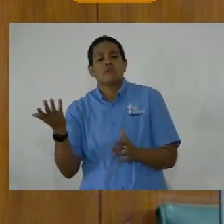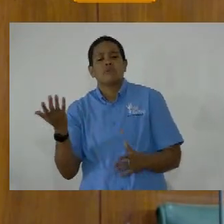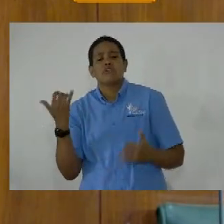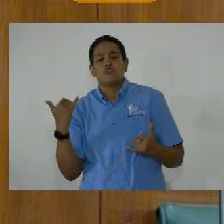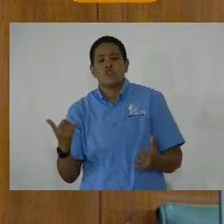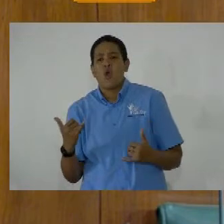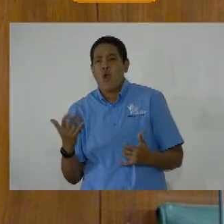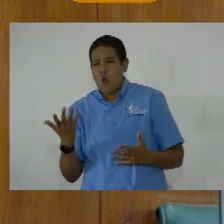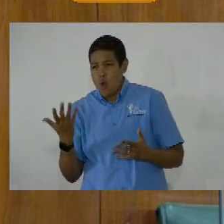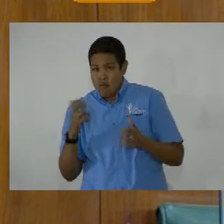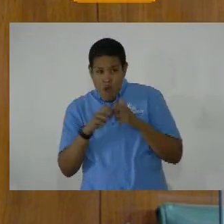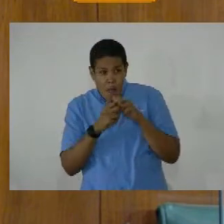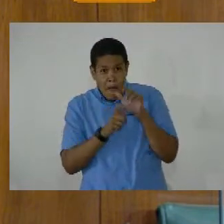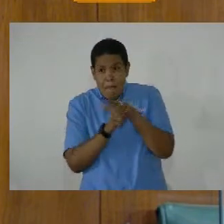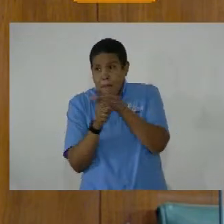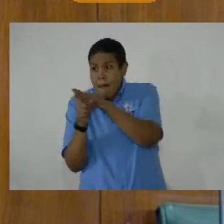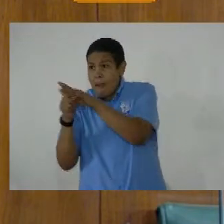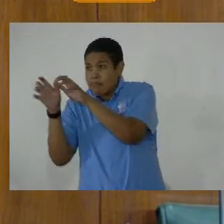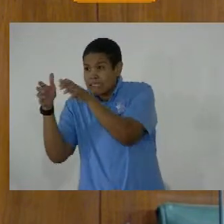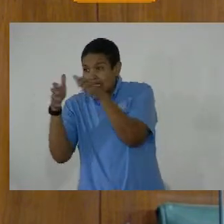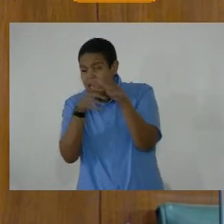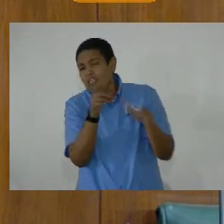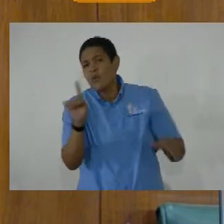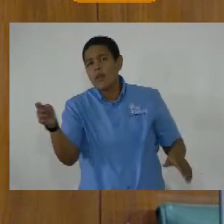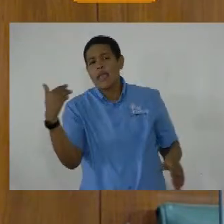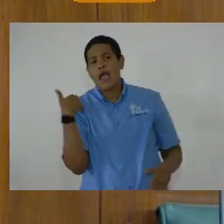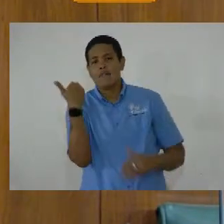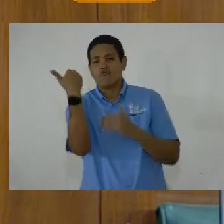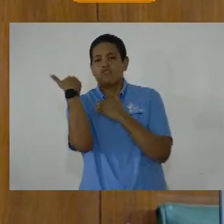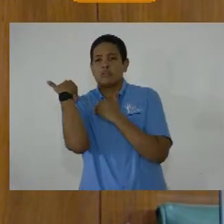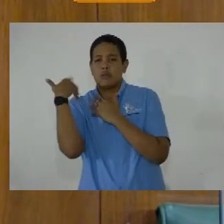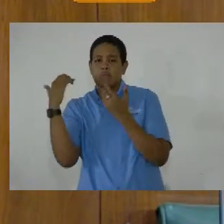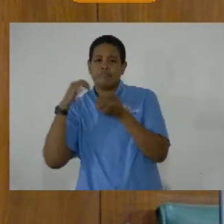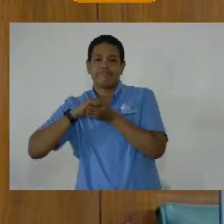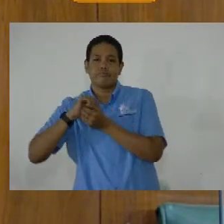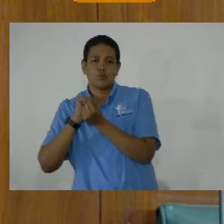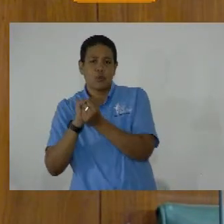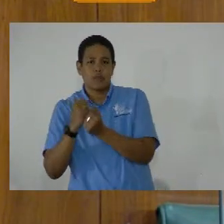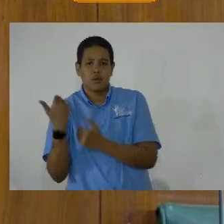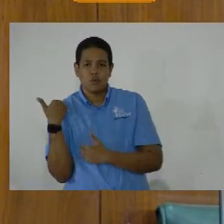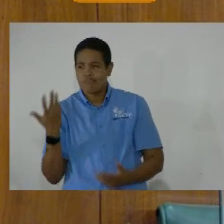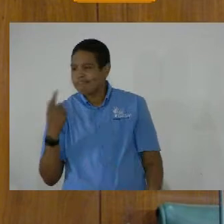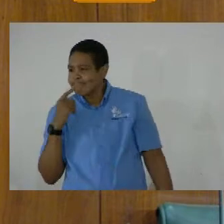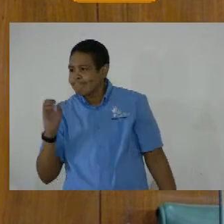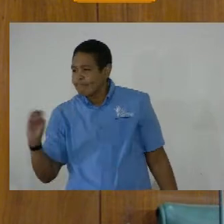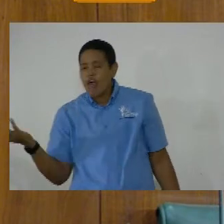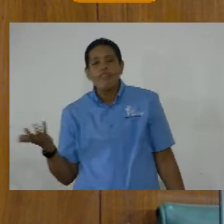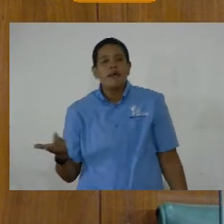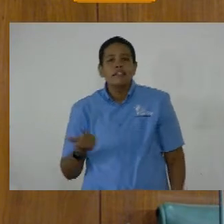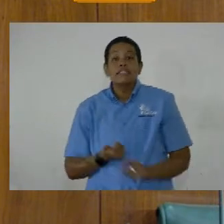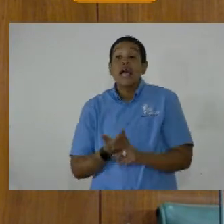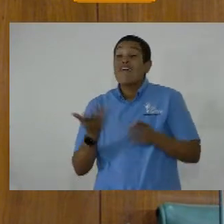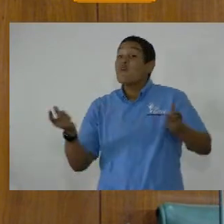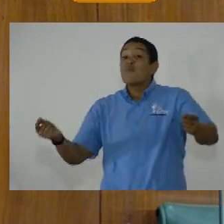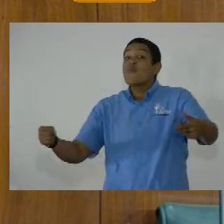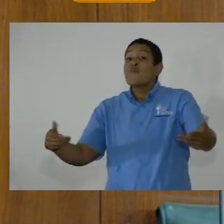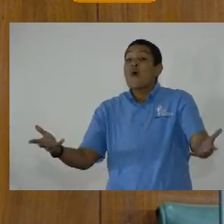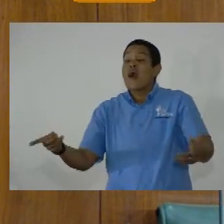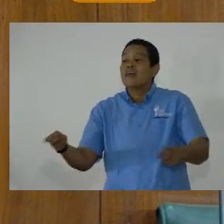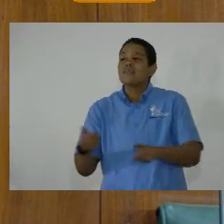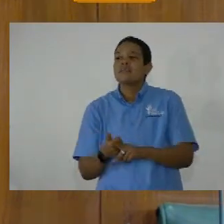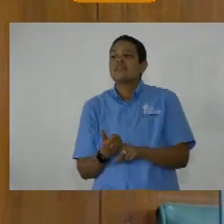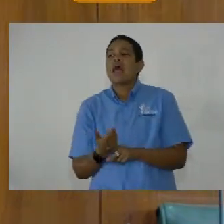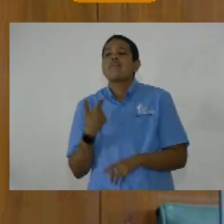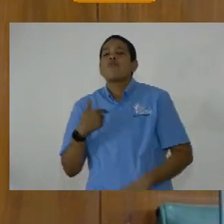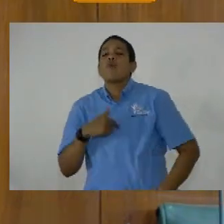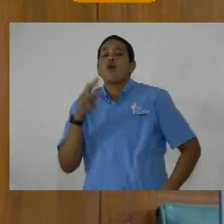the sectors for which he has joint responsibility. Instead, Madam Speaker, we